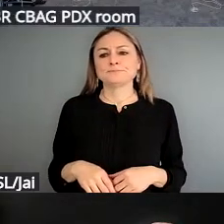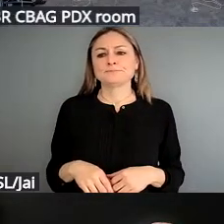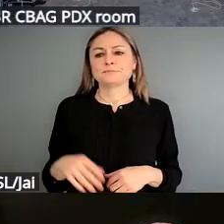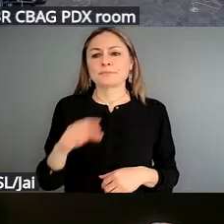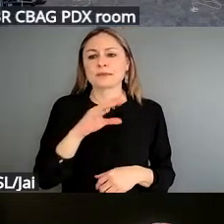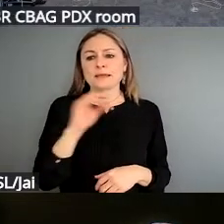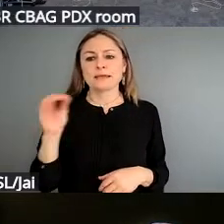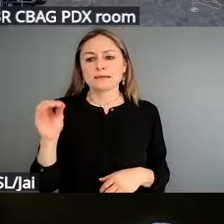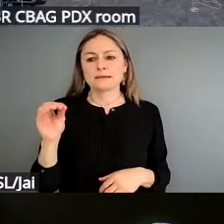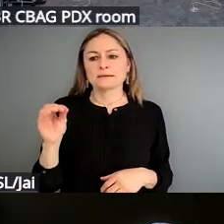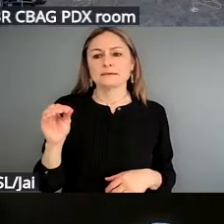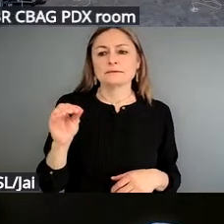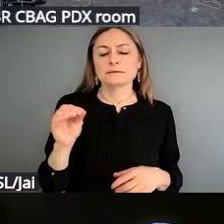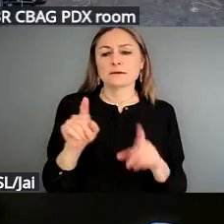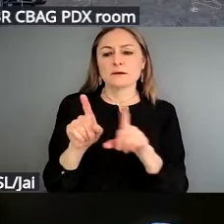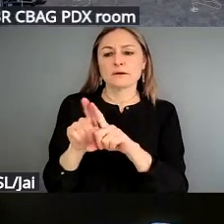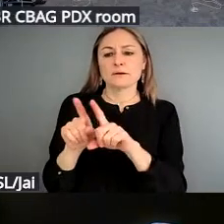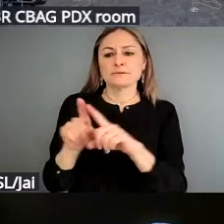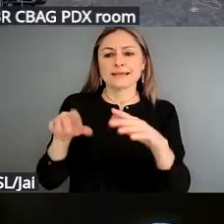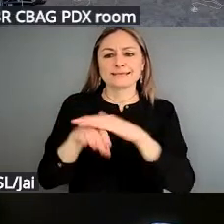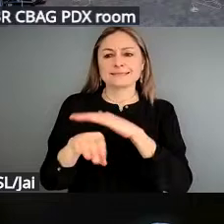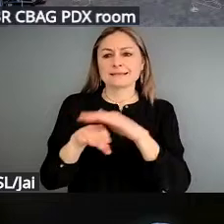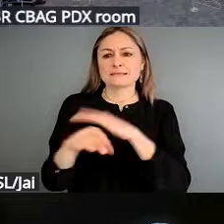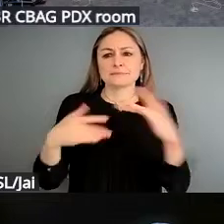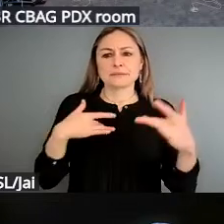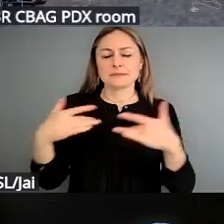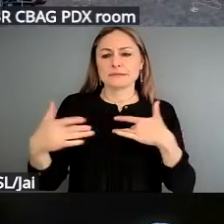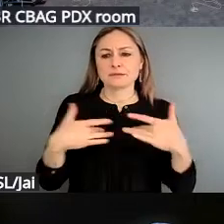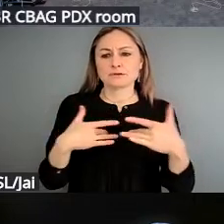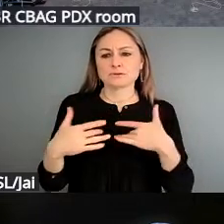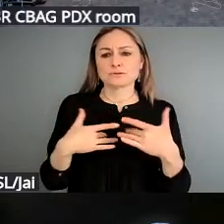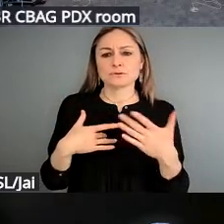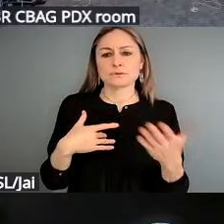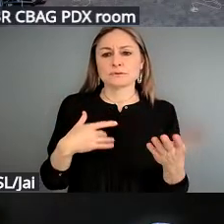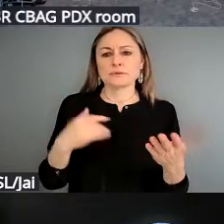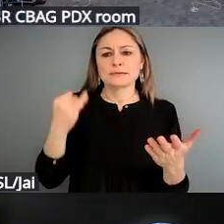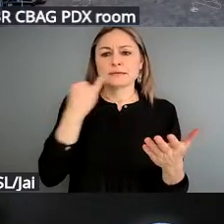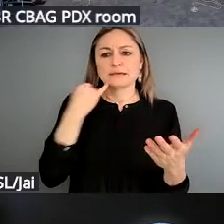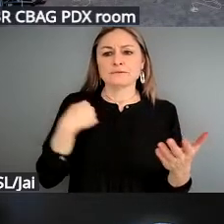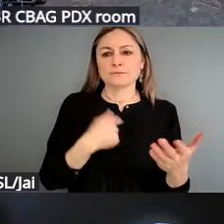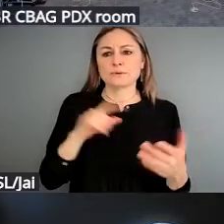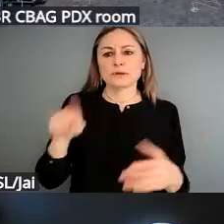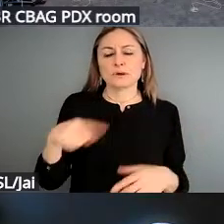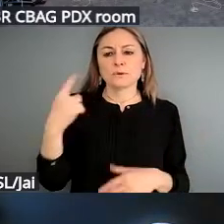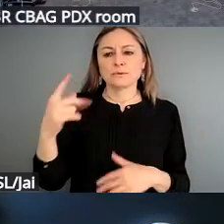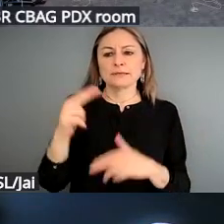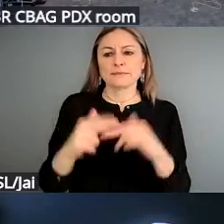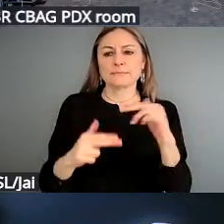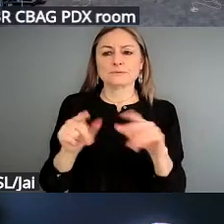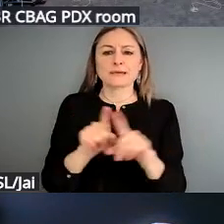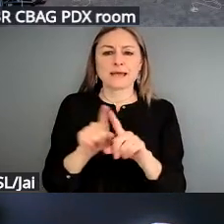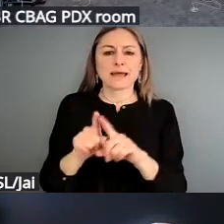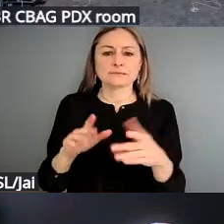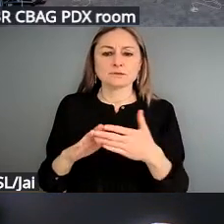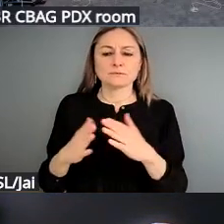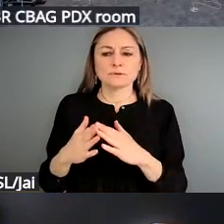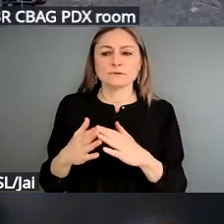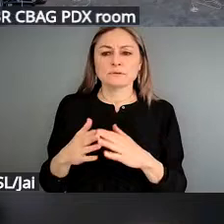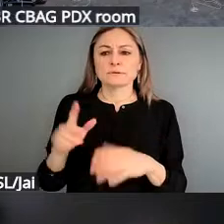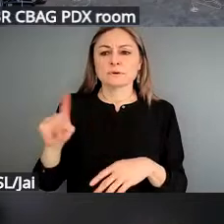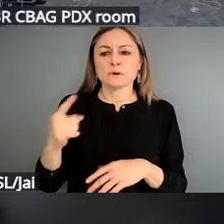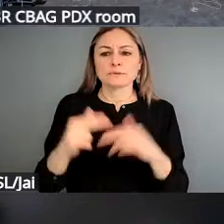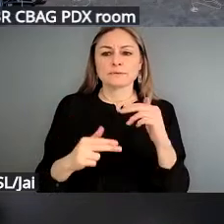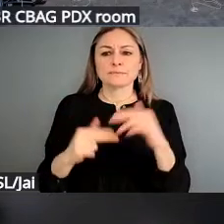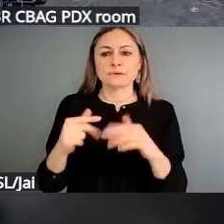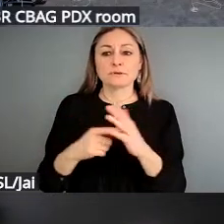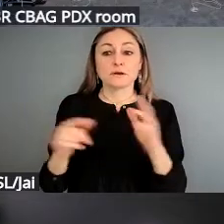And there are also accessibility concerns if we only build as a community, only build